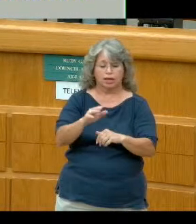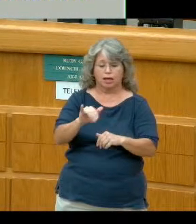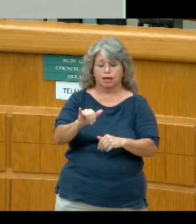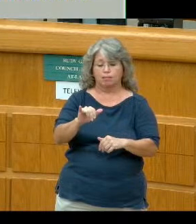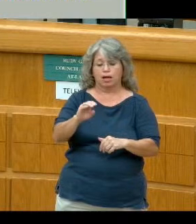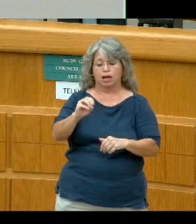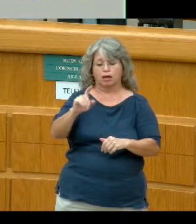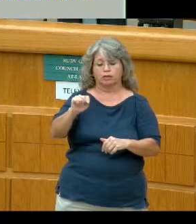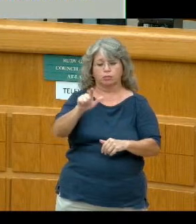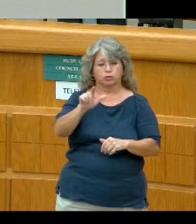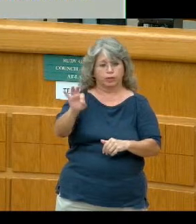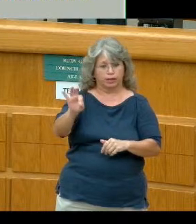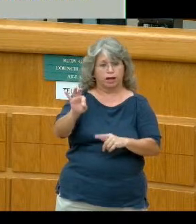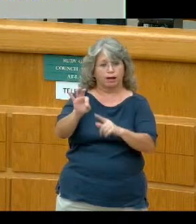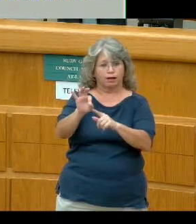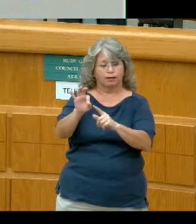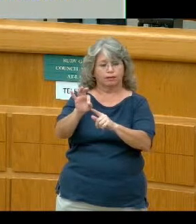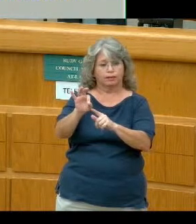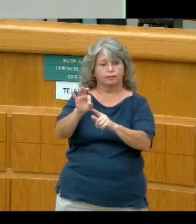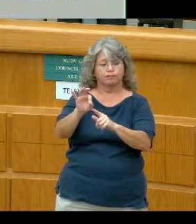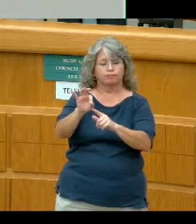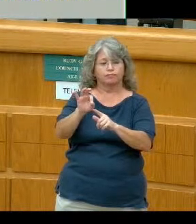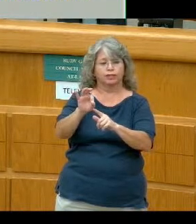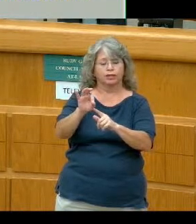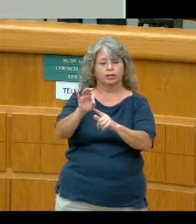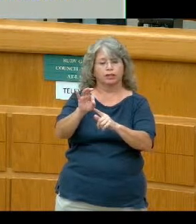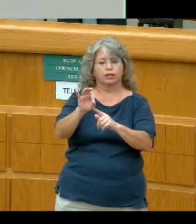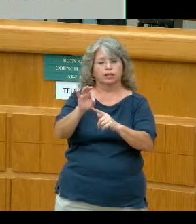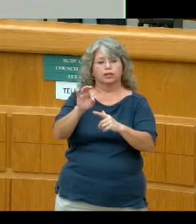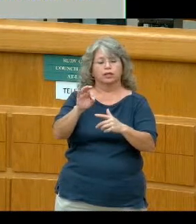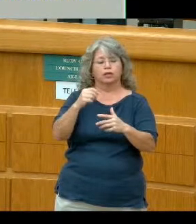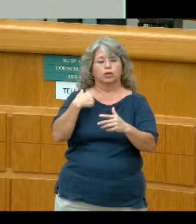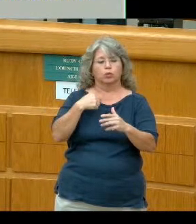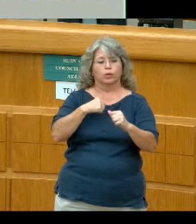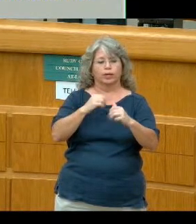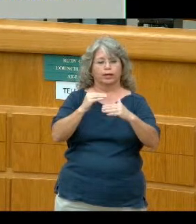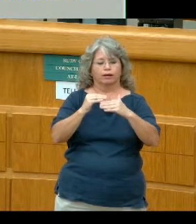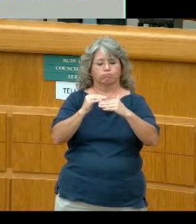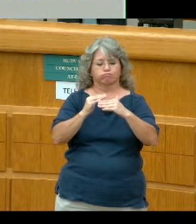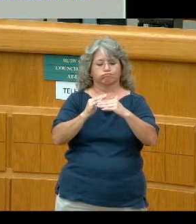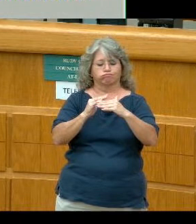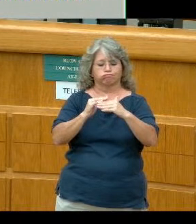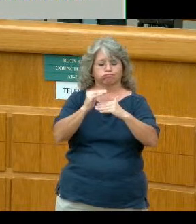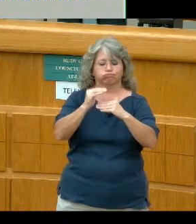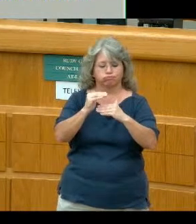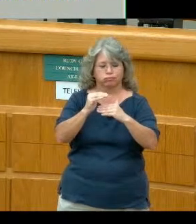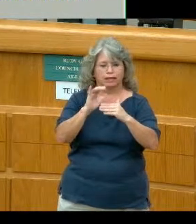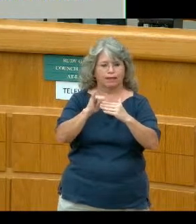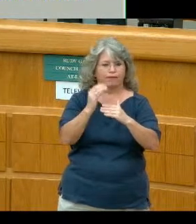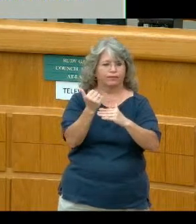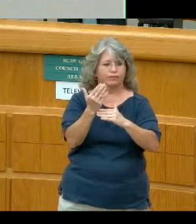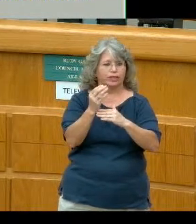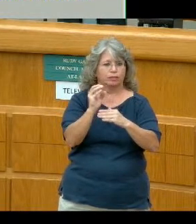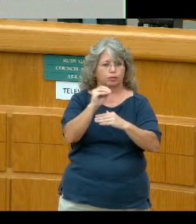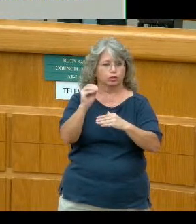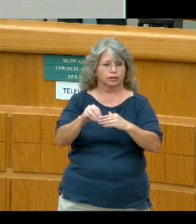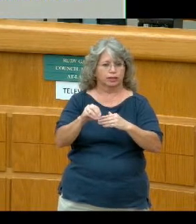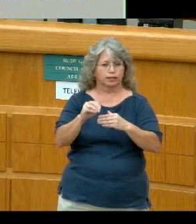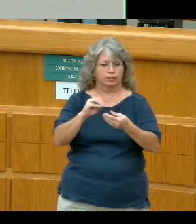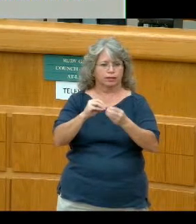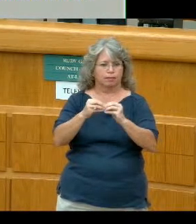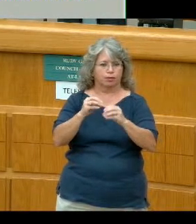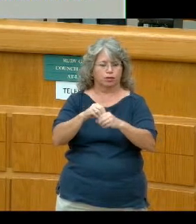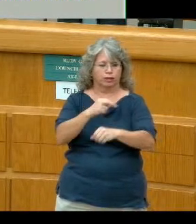By October 29th, we trigger the 15% of the hospitalized patients